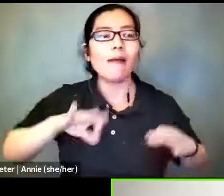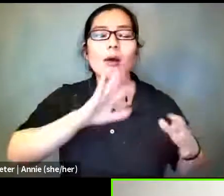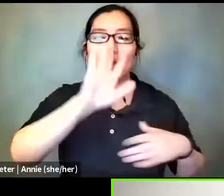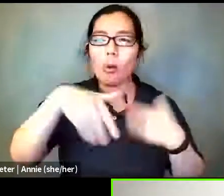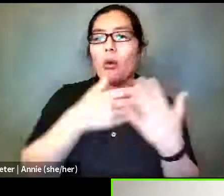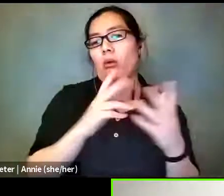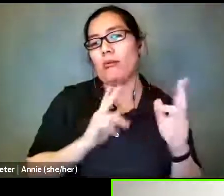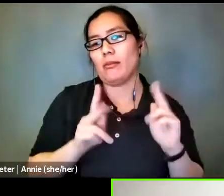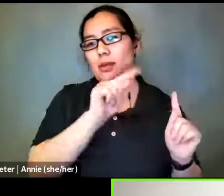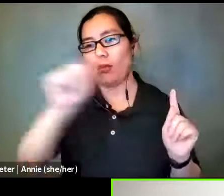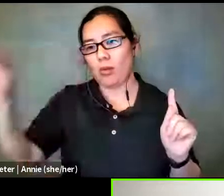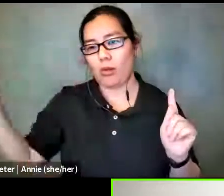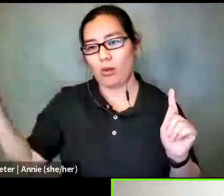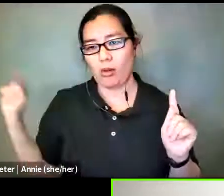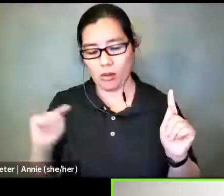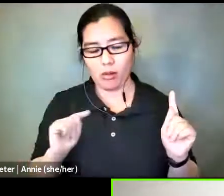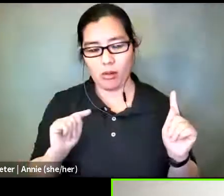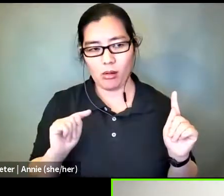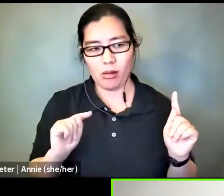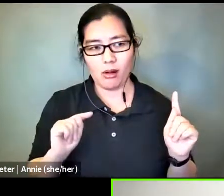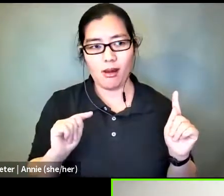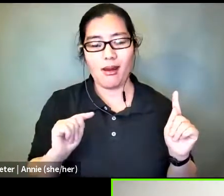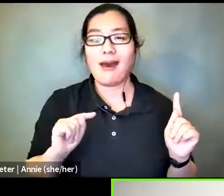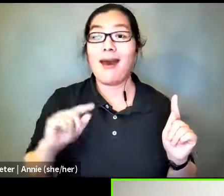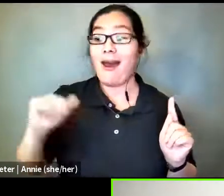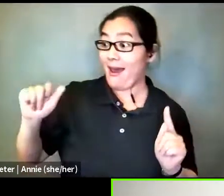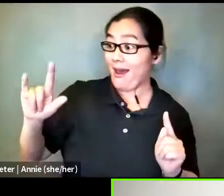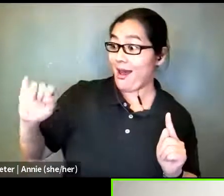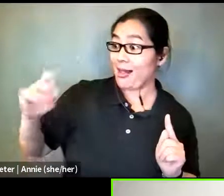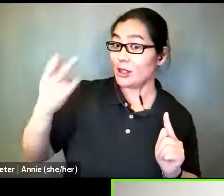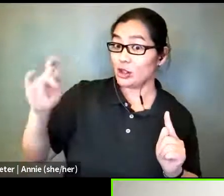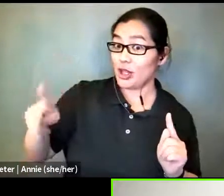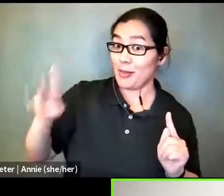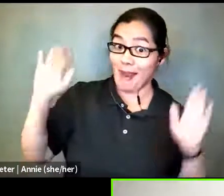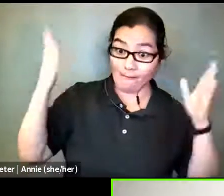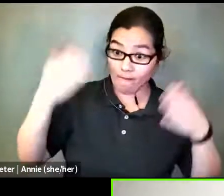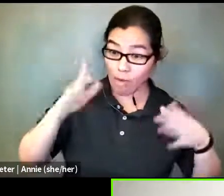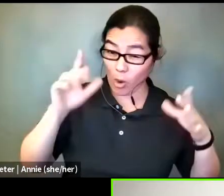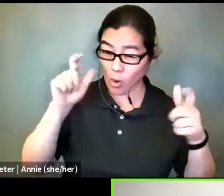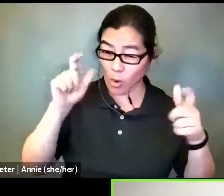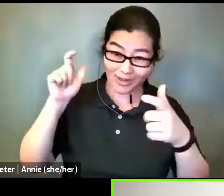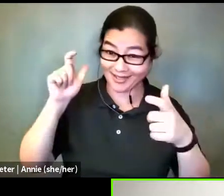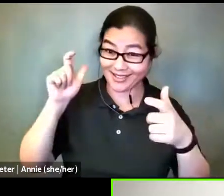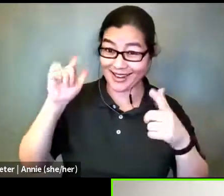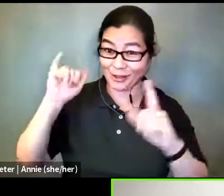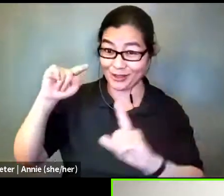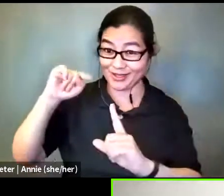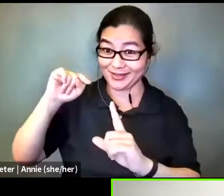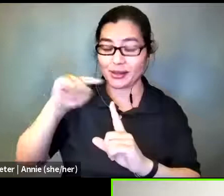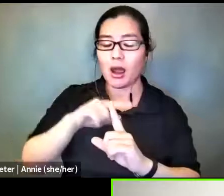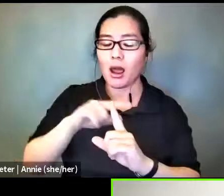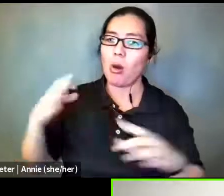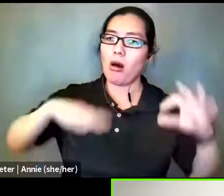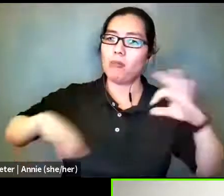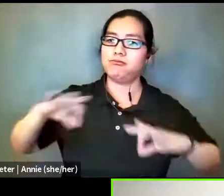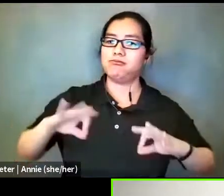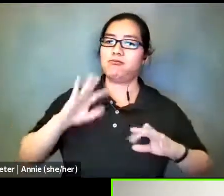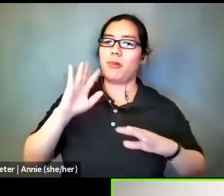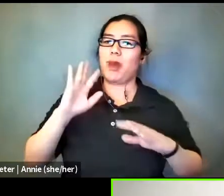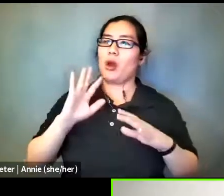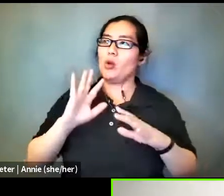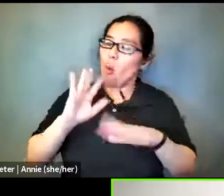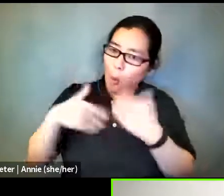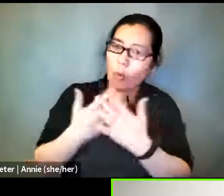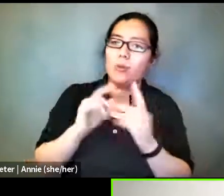your team to thrive and do their best work. So shifting and contributes to creating systems that are